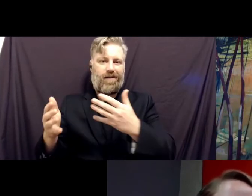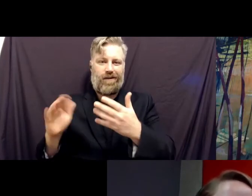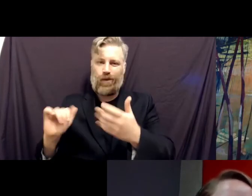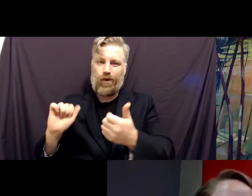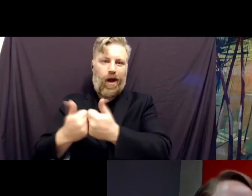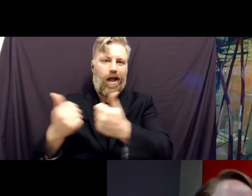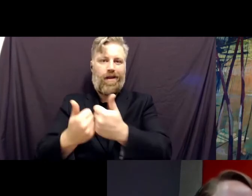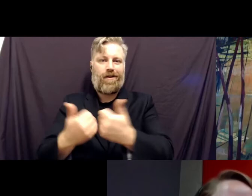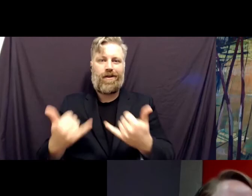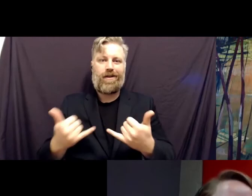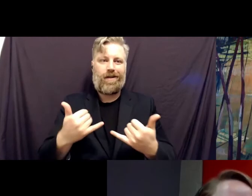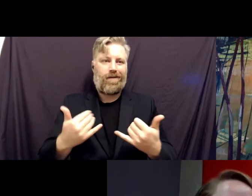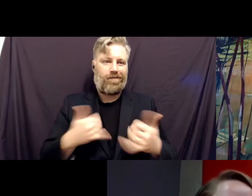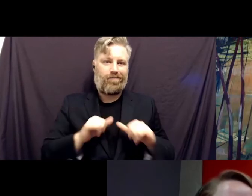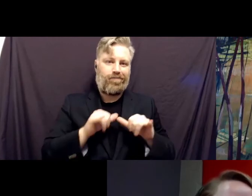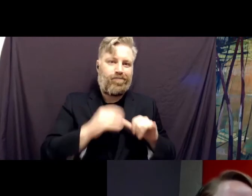challenges